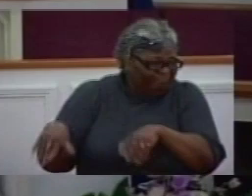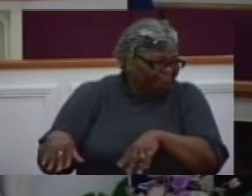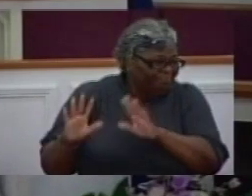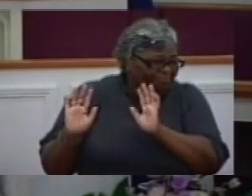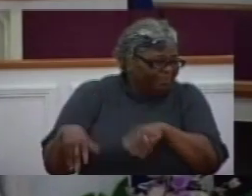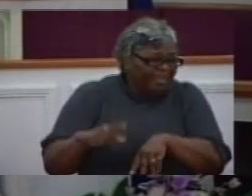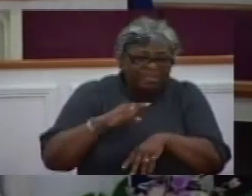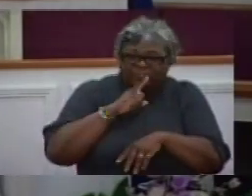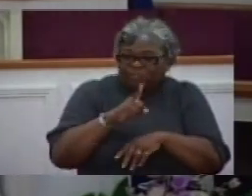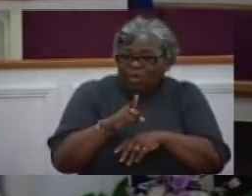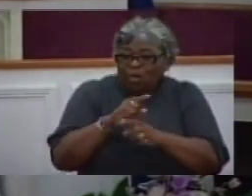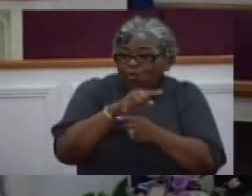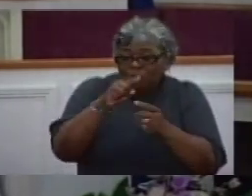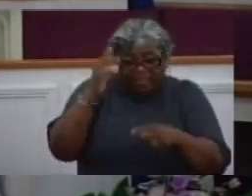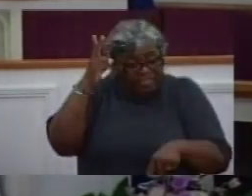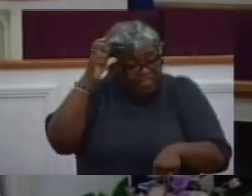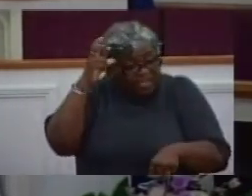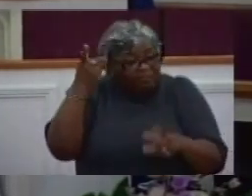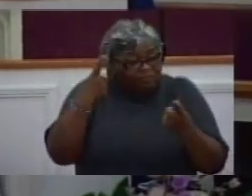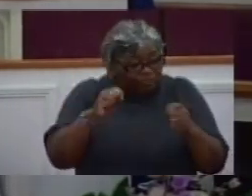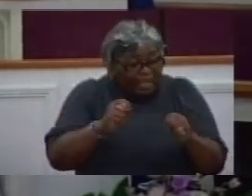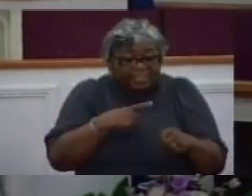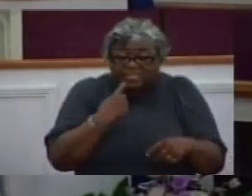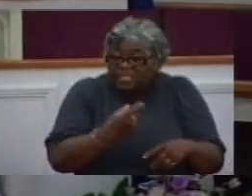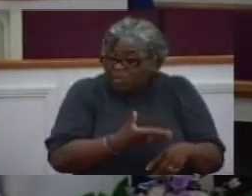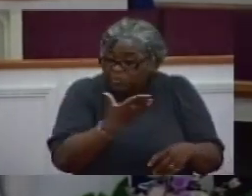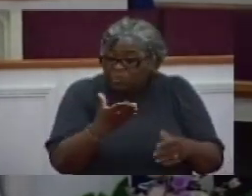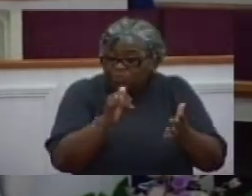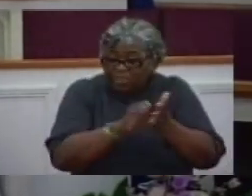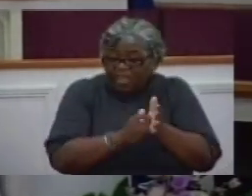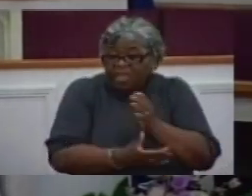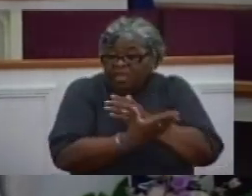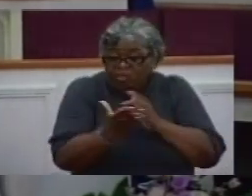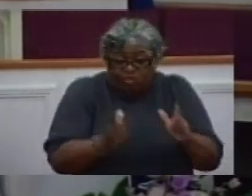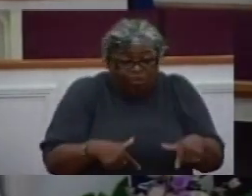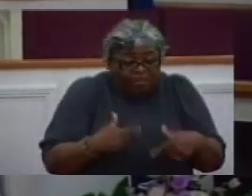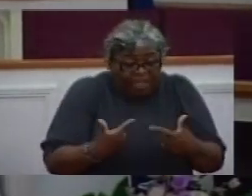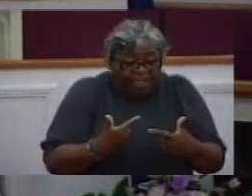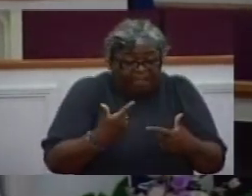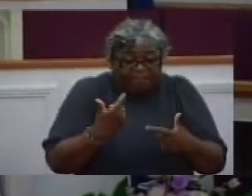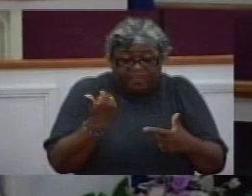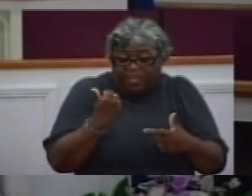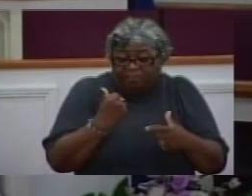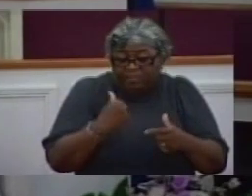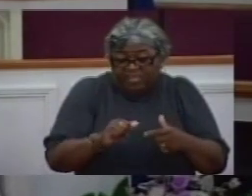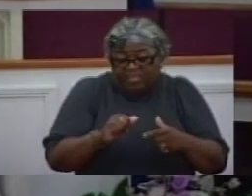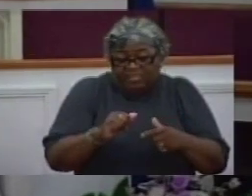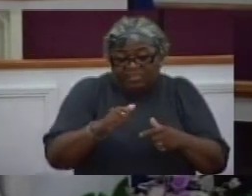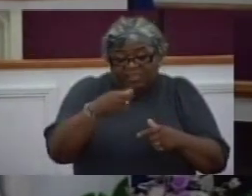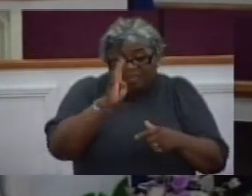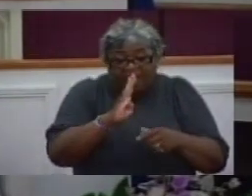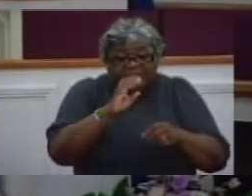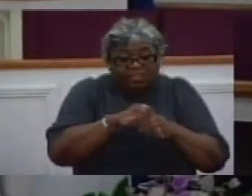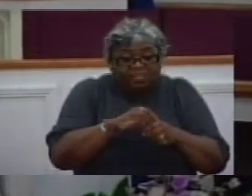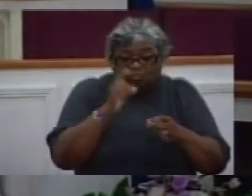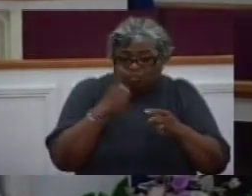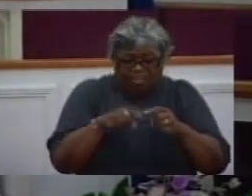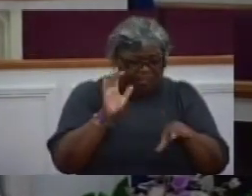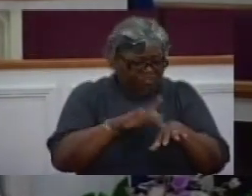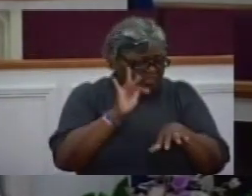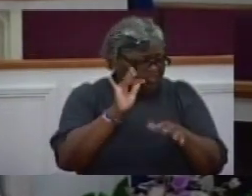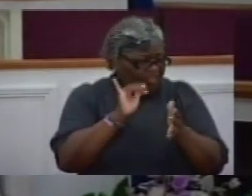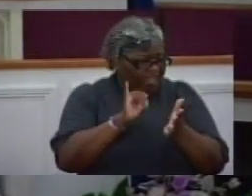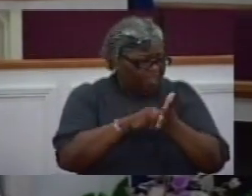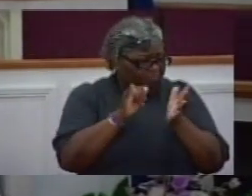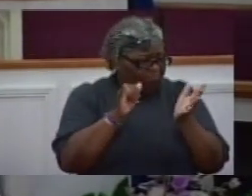I can't go there. So when the devil tries to tell you that your life has ended, God steps in and says, you can't touch